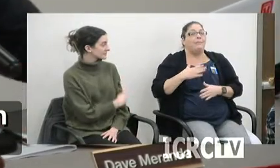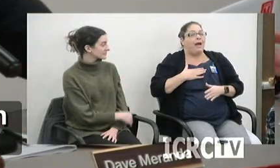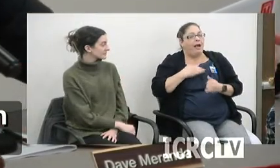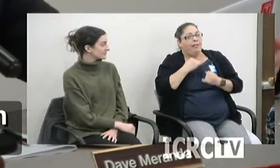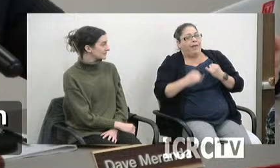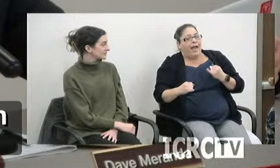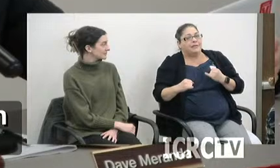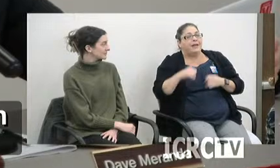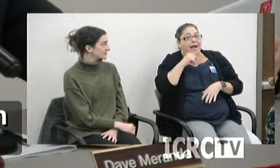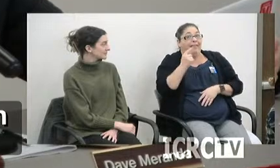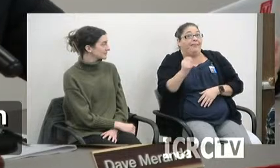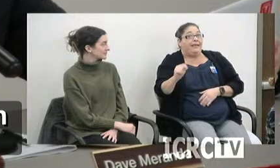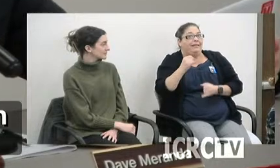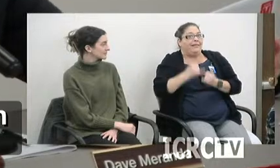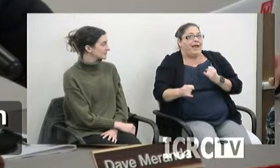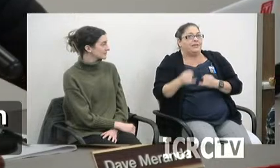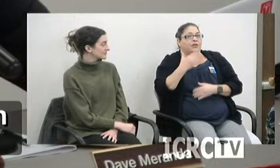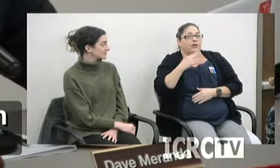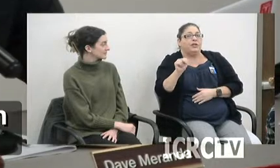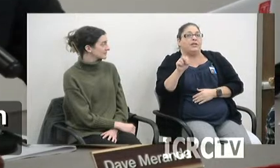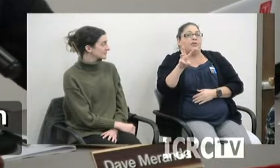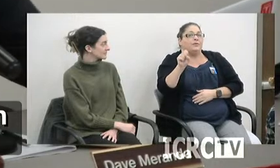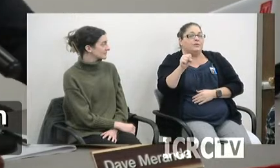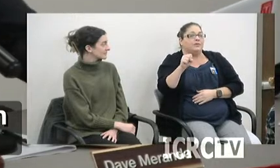report. So, good news for